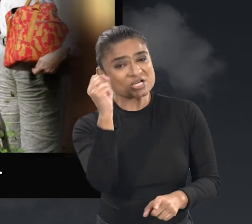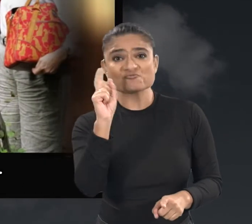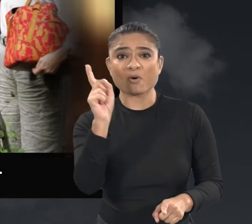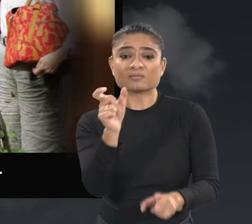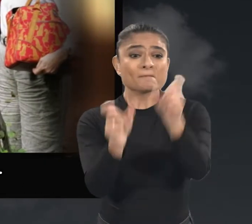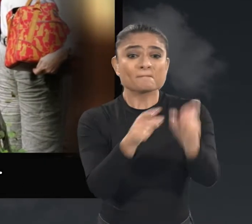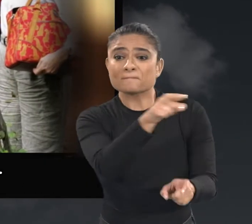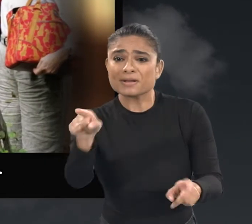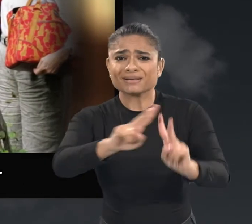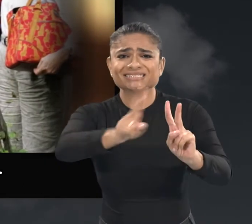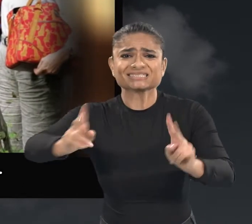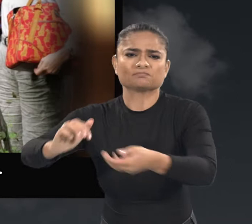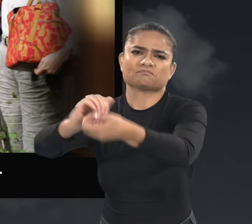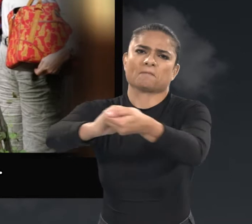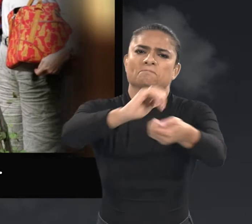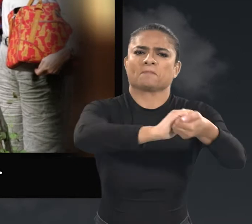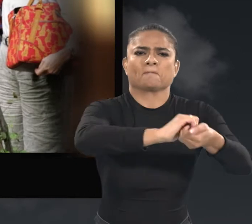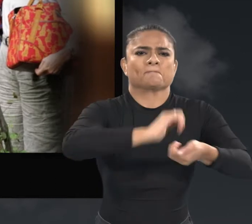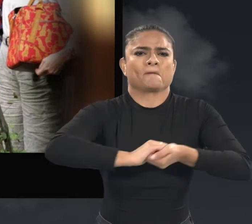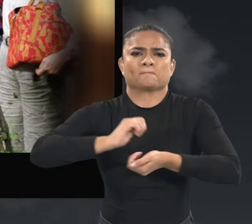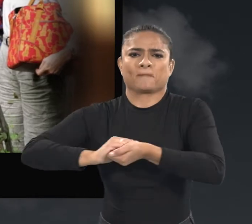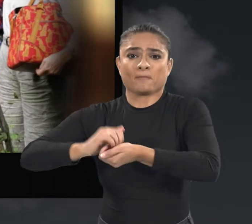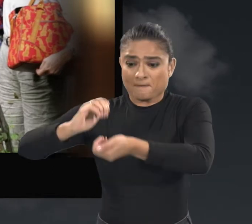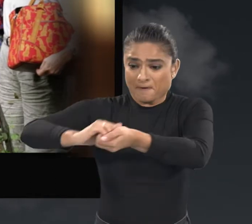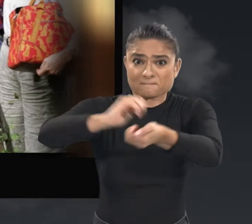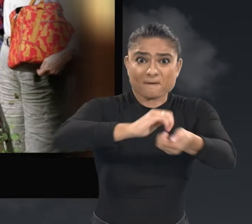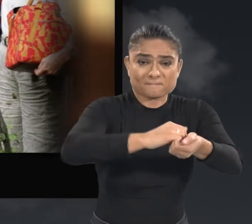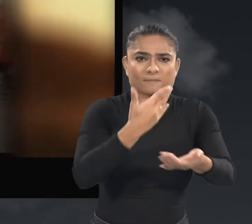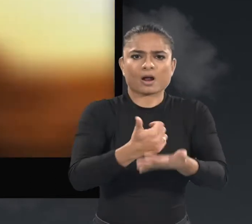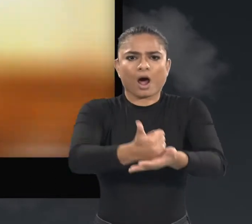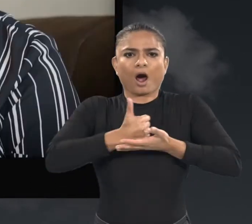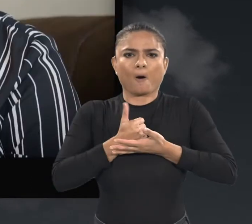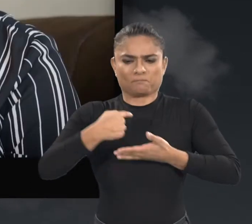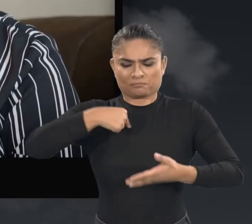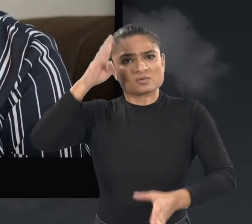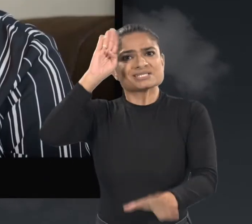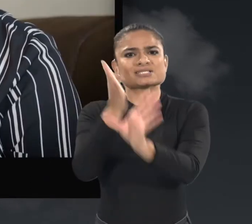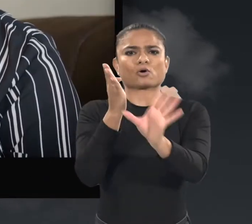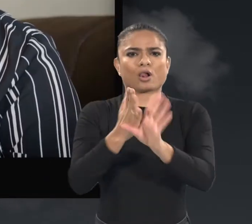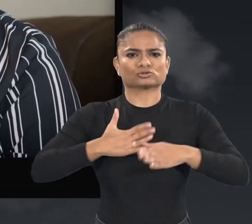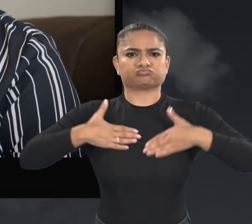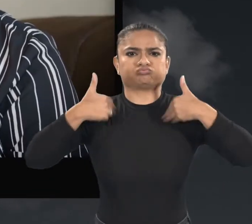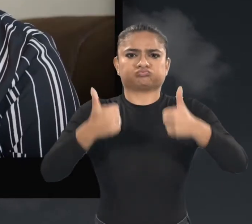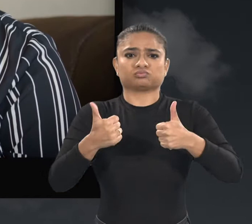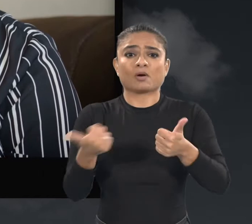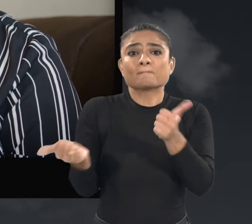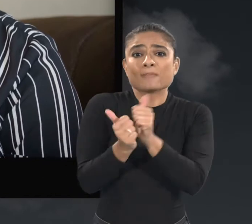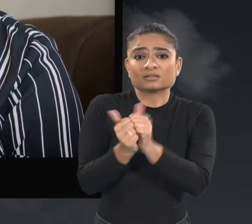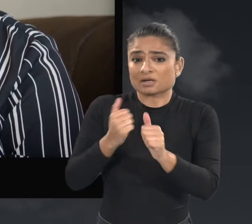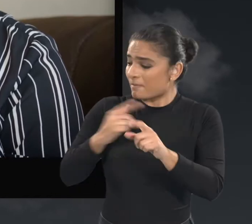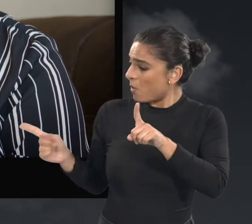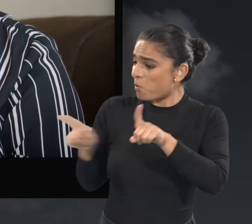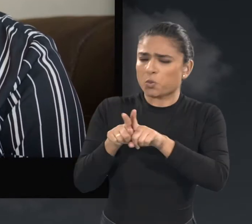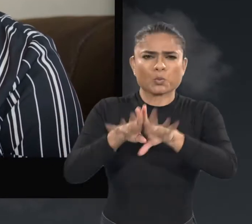believe strongly in partnerships. We believe that people with psychosocial disabilities must be a key partner in